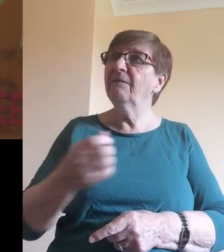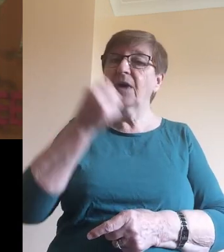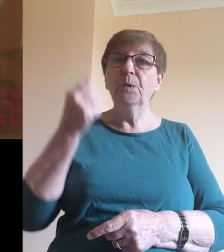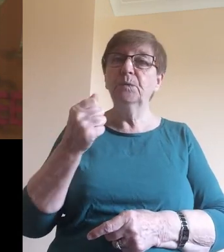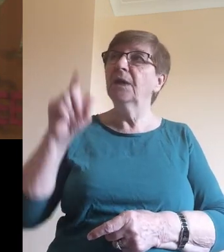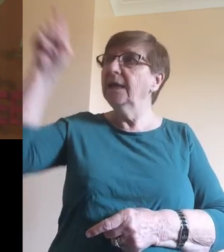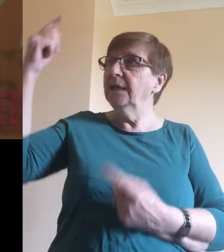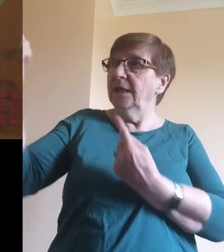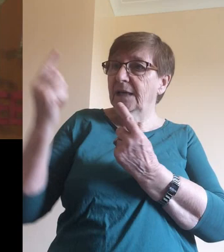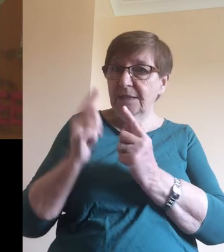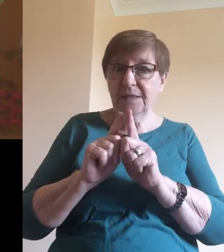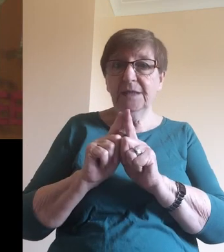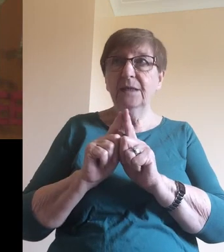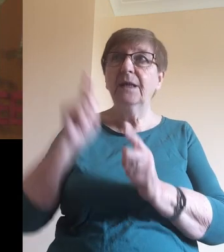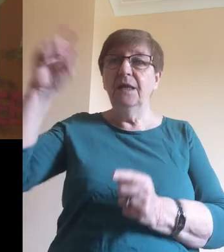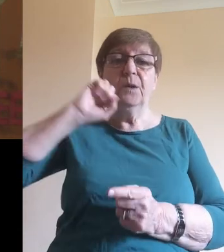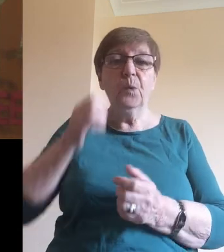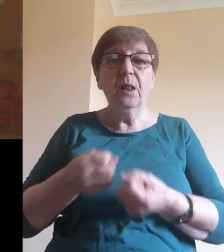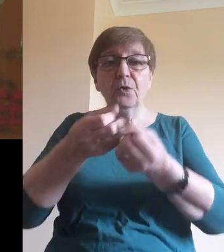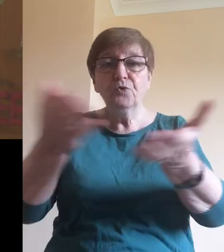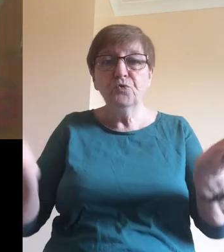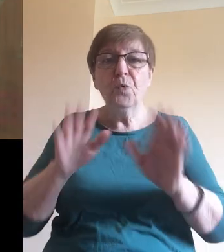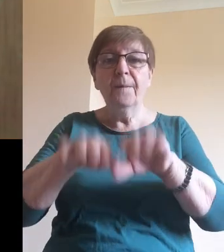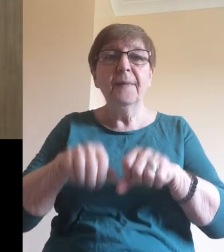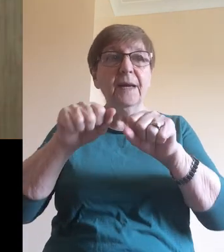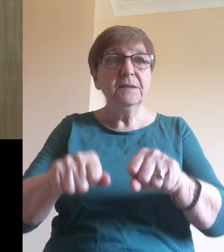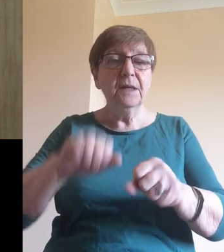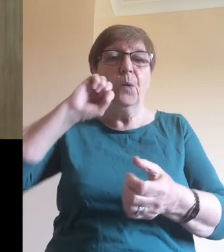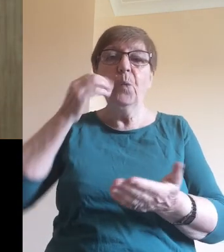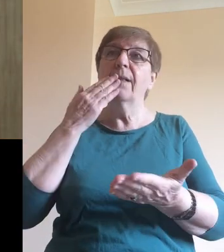near, will show mercy, will freely pardon.